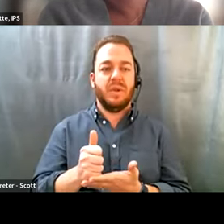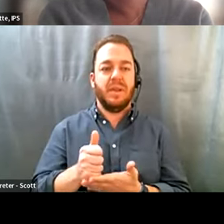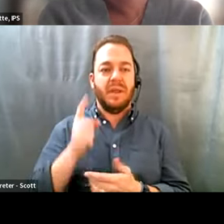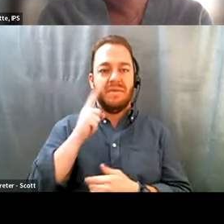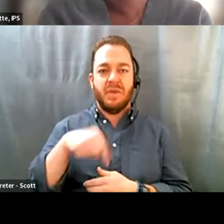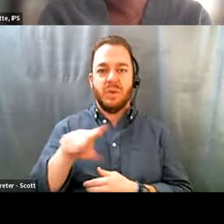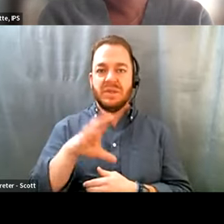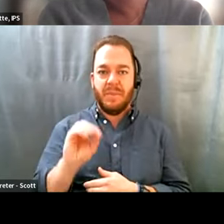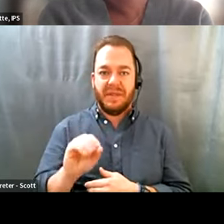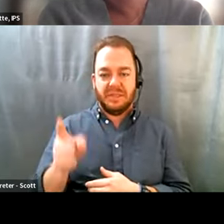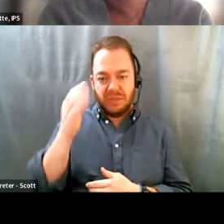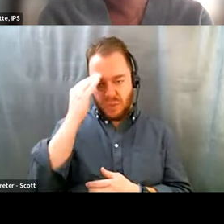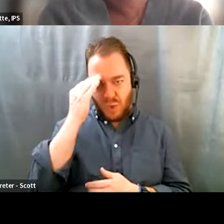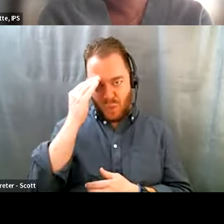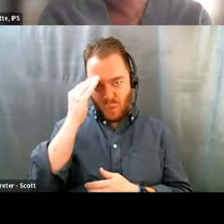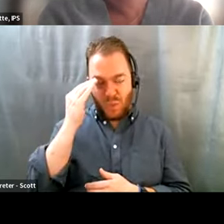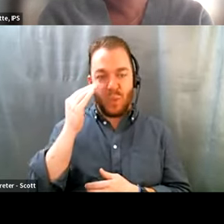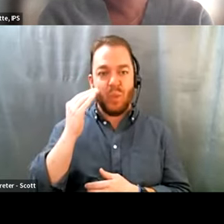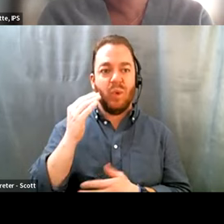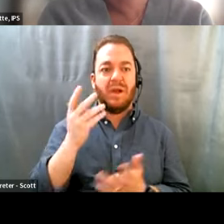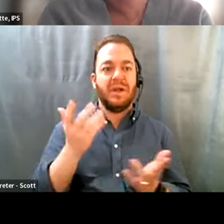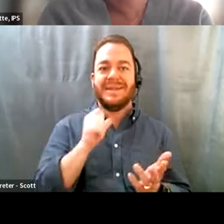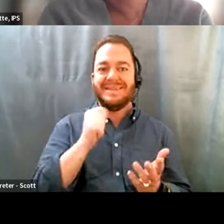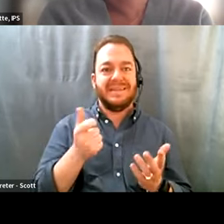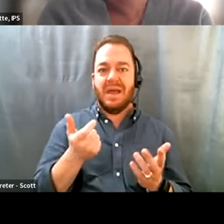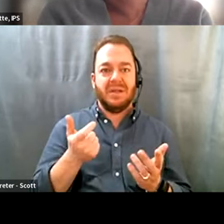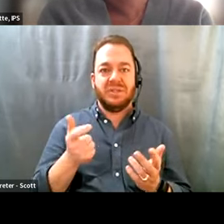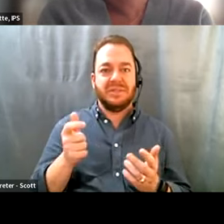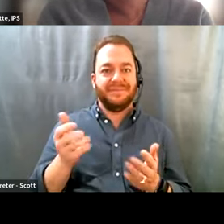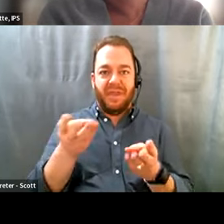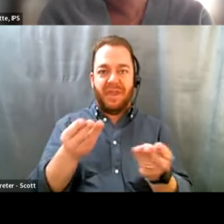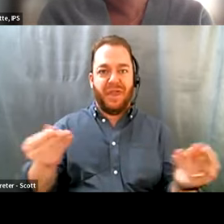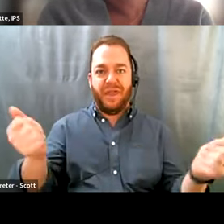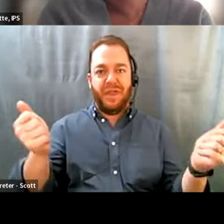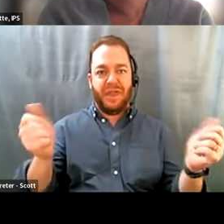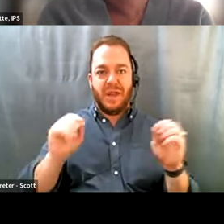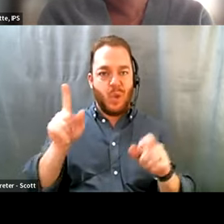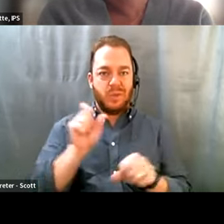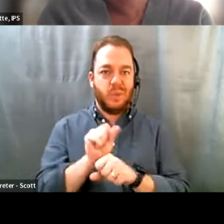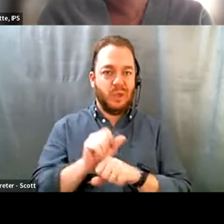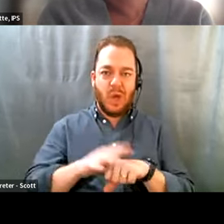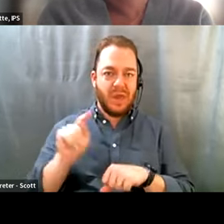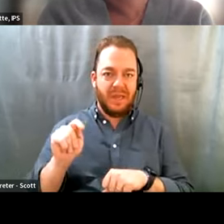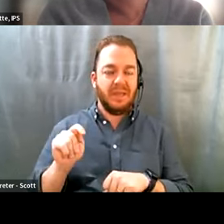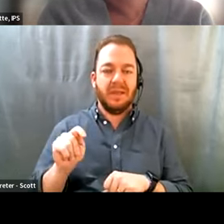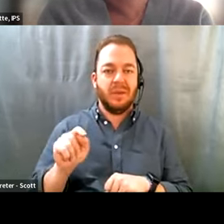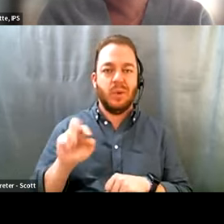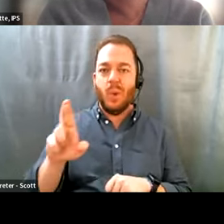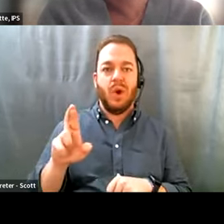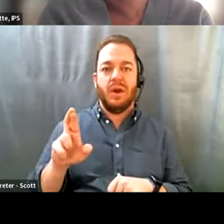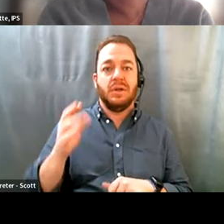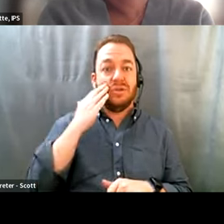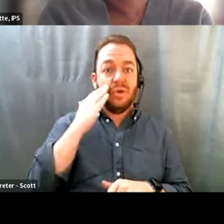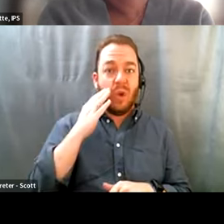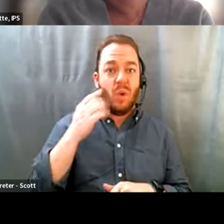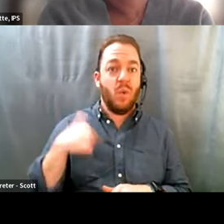for those companies, just to know that it didn't just go into the ether somewhere and nobody's working on it, or at least just to know that,